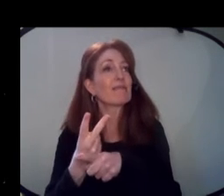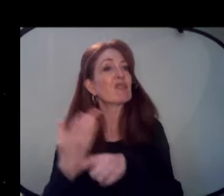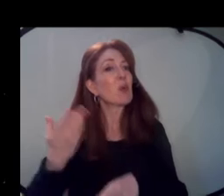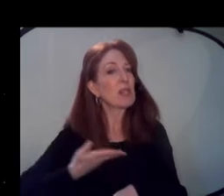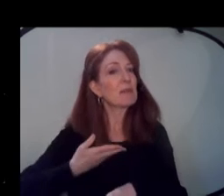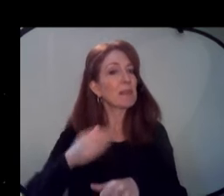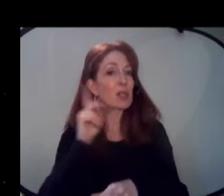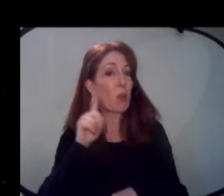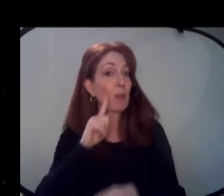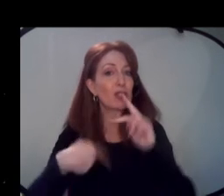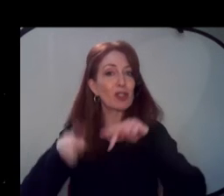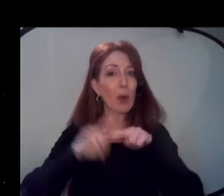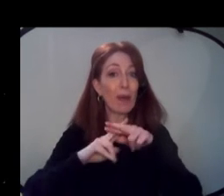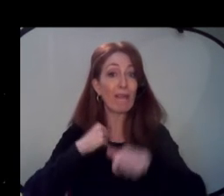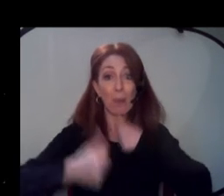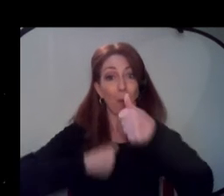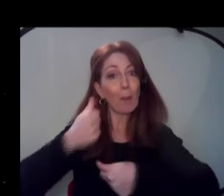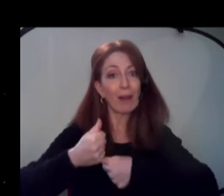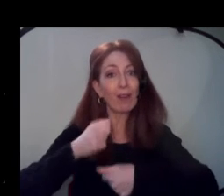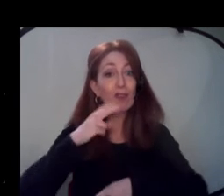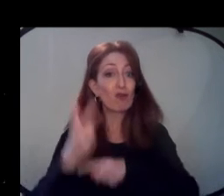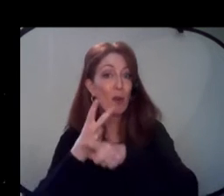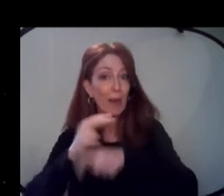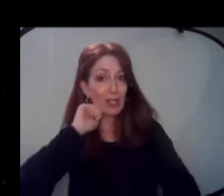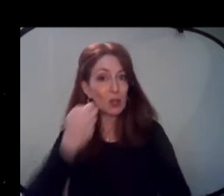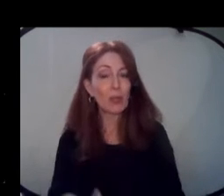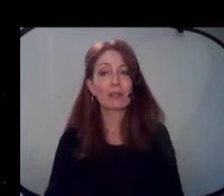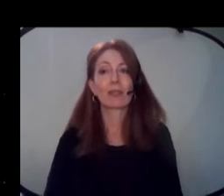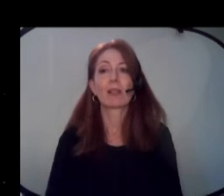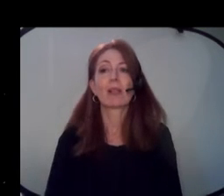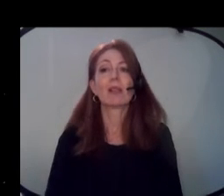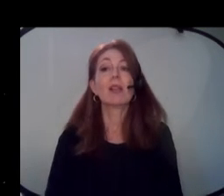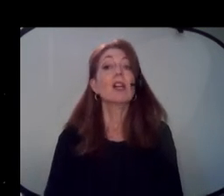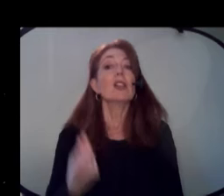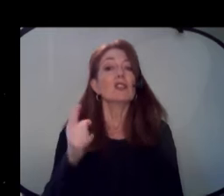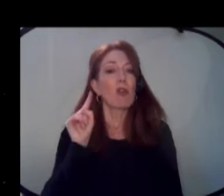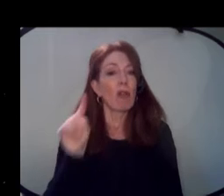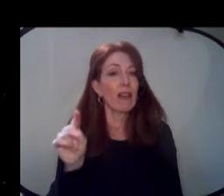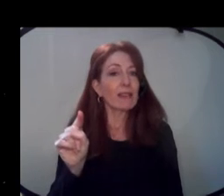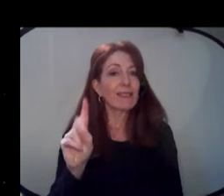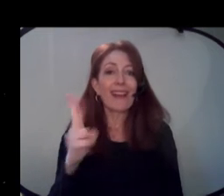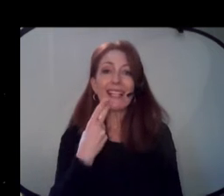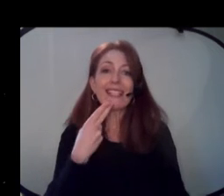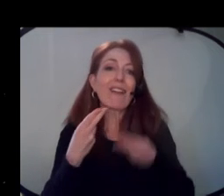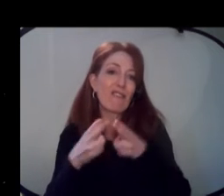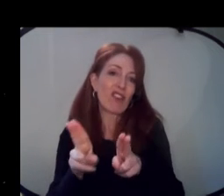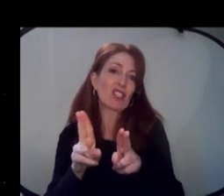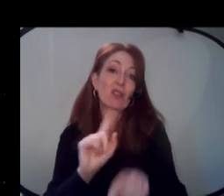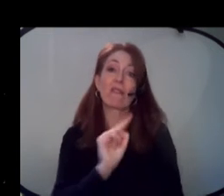had a hit, she did it again. Mm-hmm. The painting we've got on the screen is actually the second version. The first one she painted